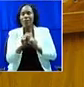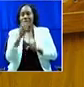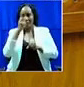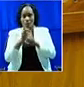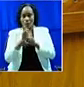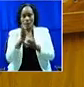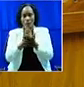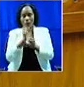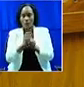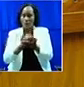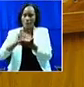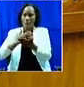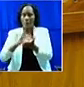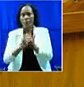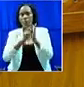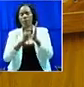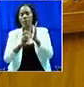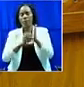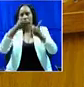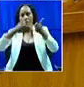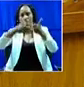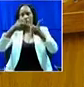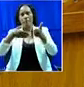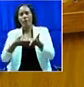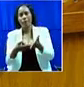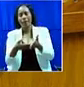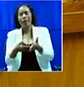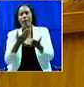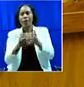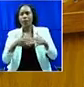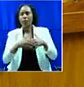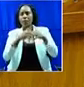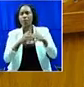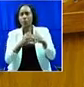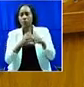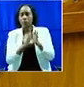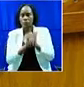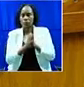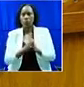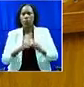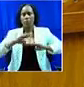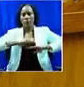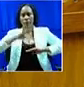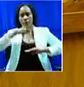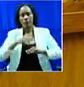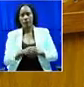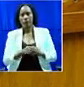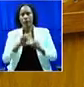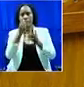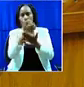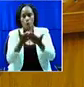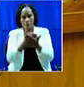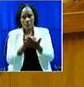that increase costs and create inefficiencies in the economy, securing our energy